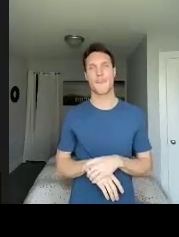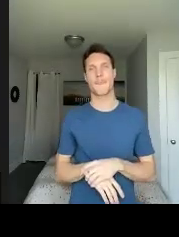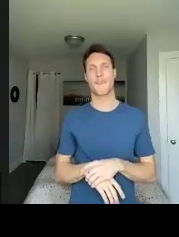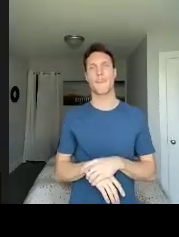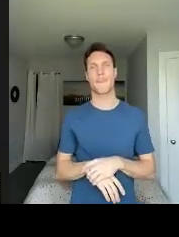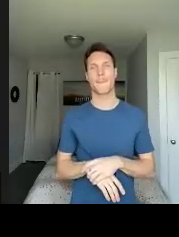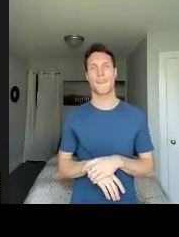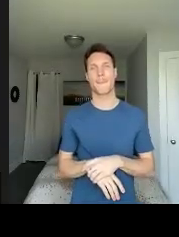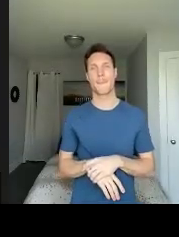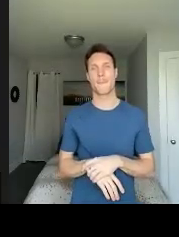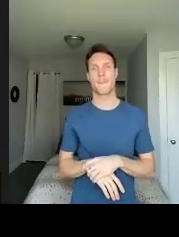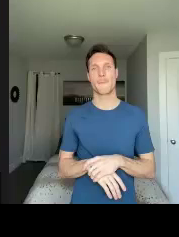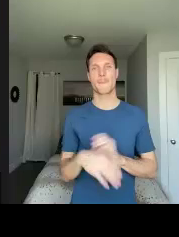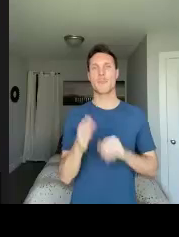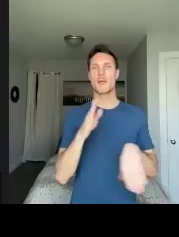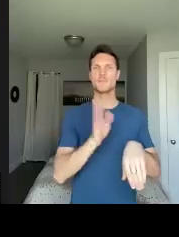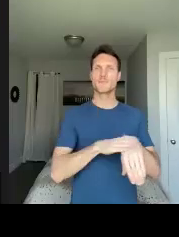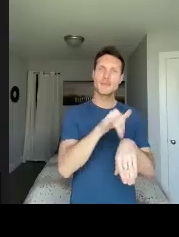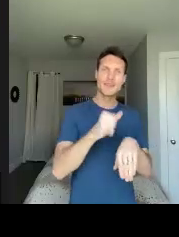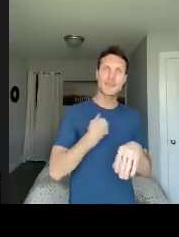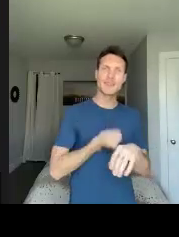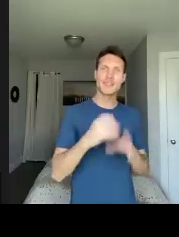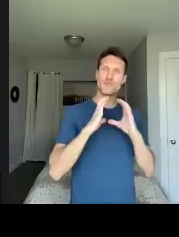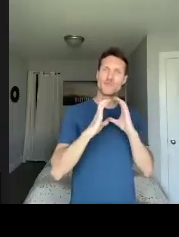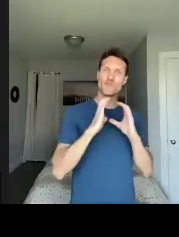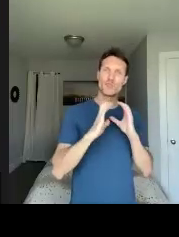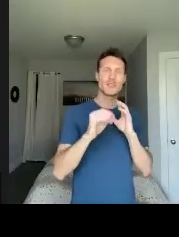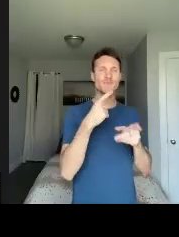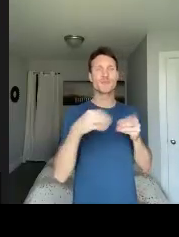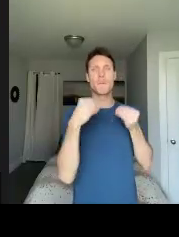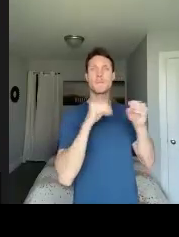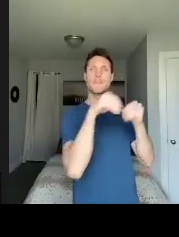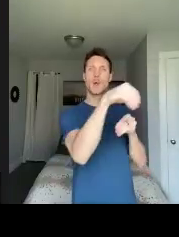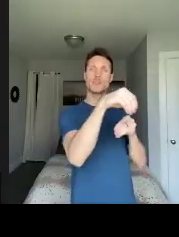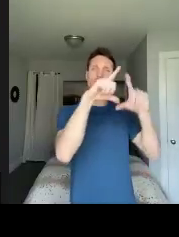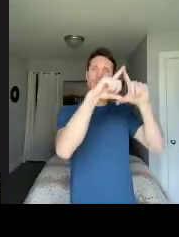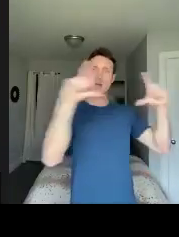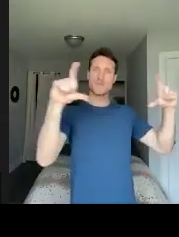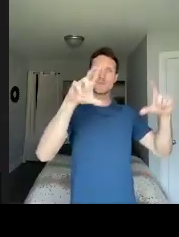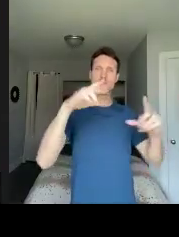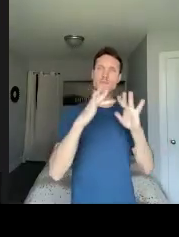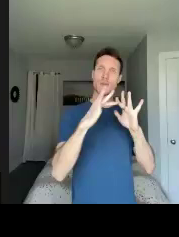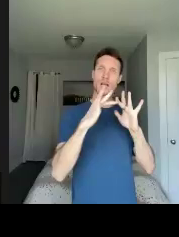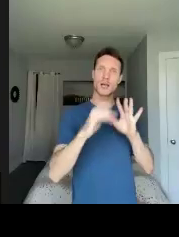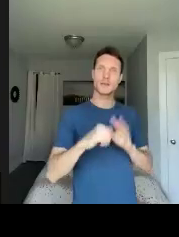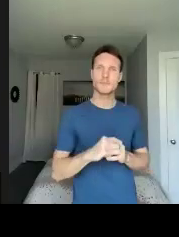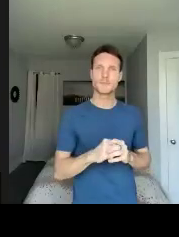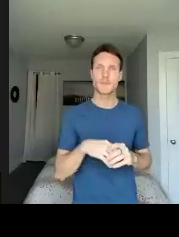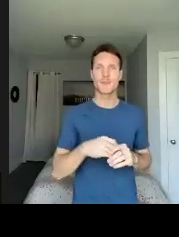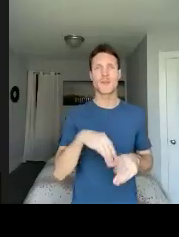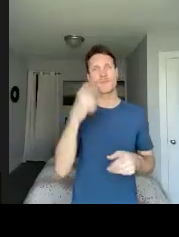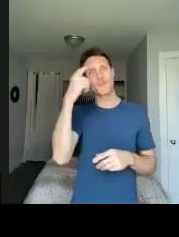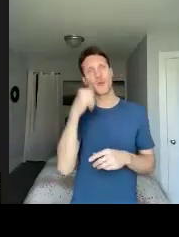recordings are always posted online for review for folks who, for any reason, are not able to